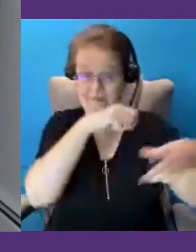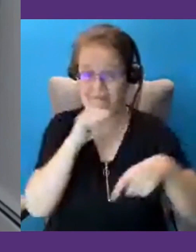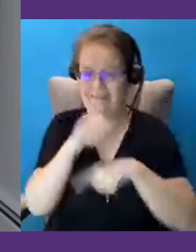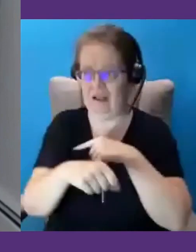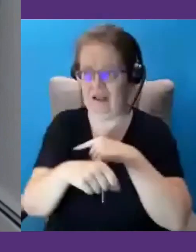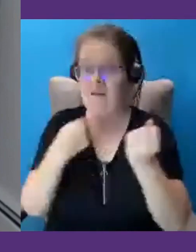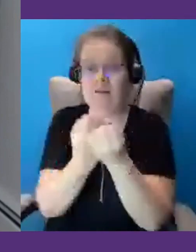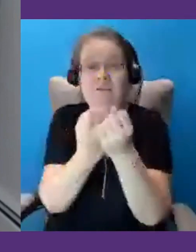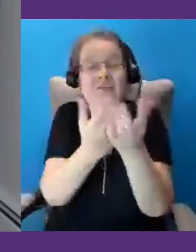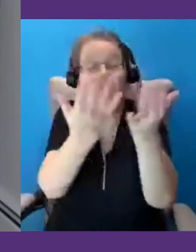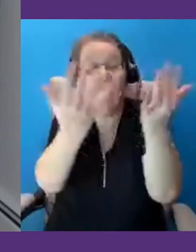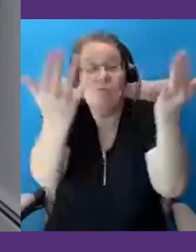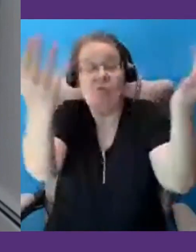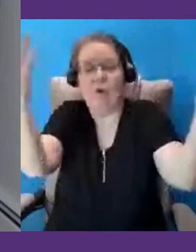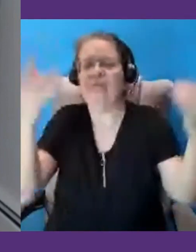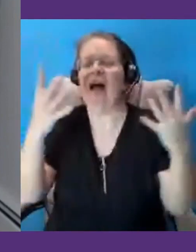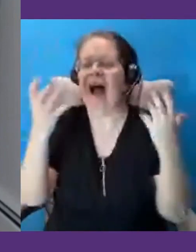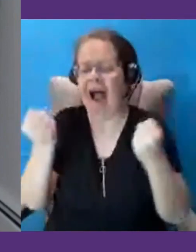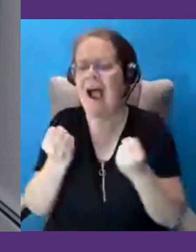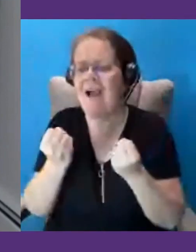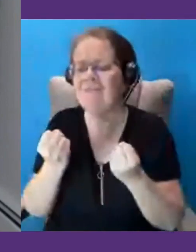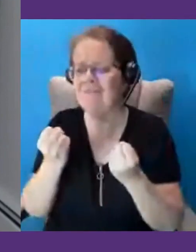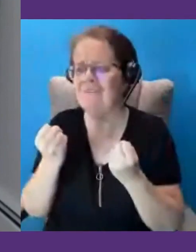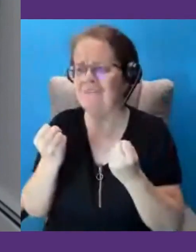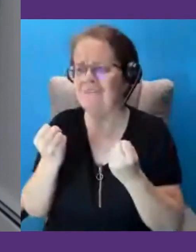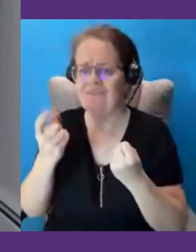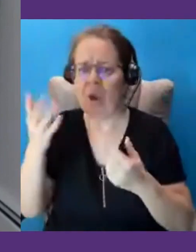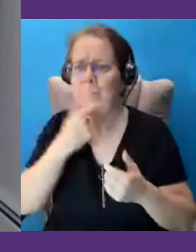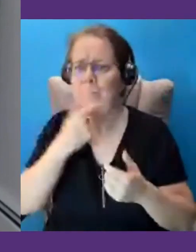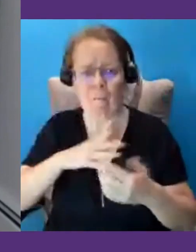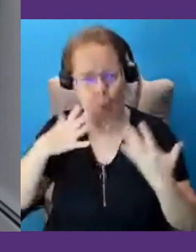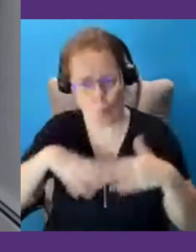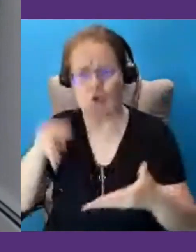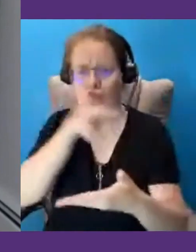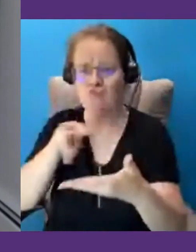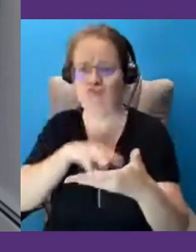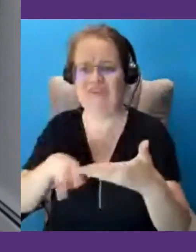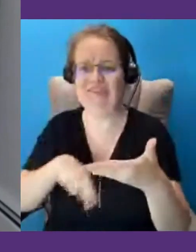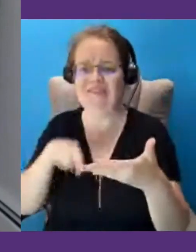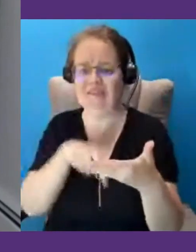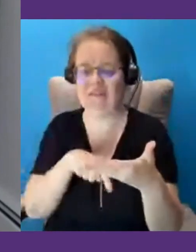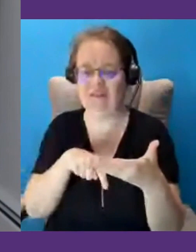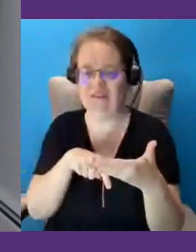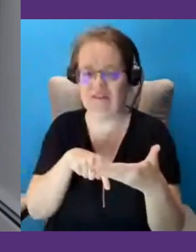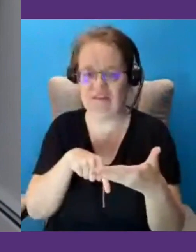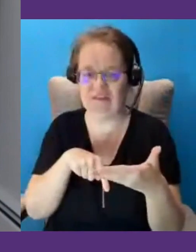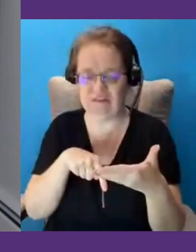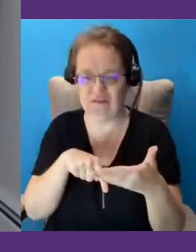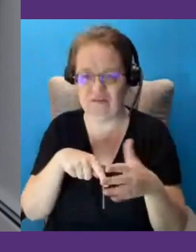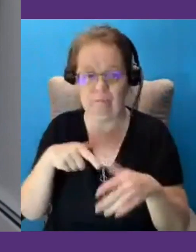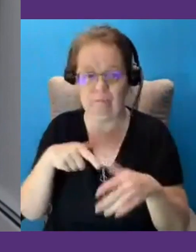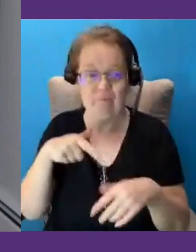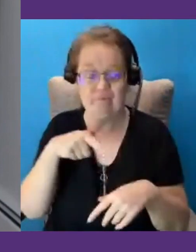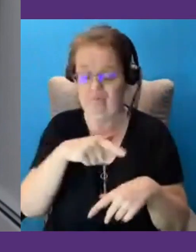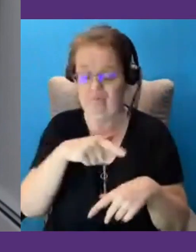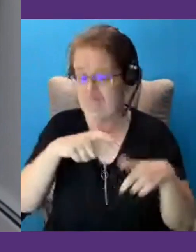enormous appetite for this and only continuing to grow.